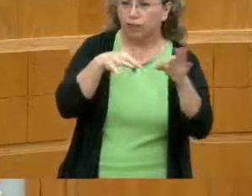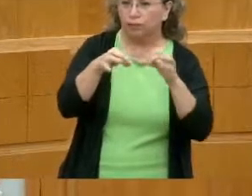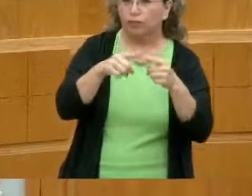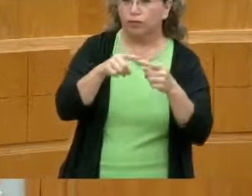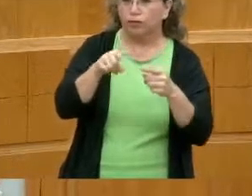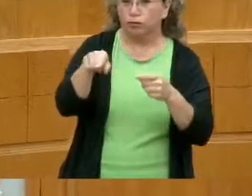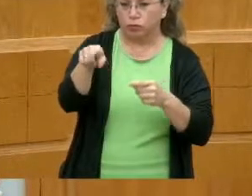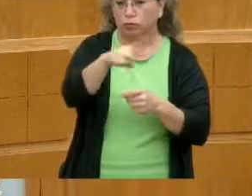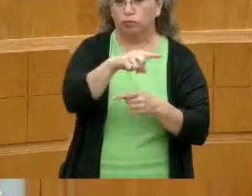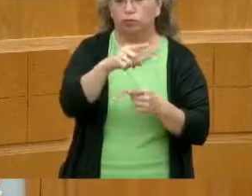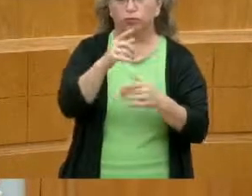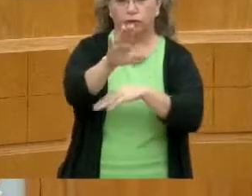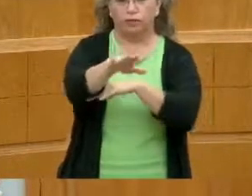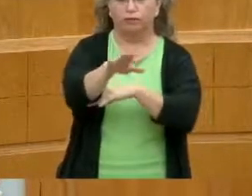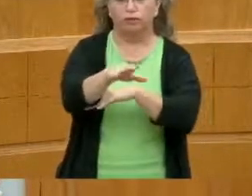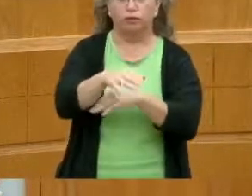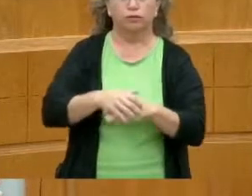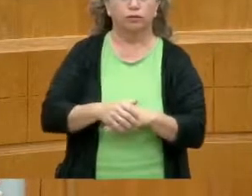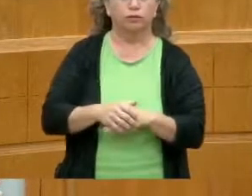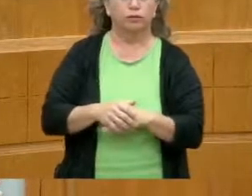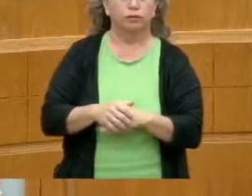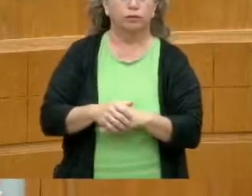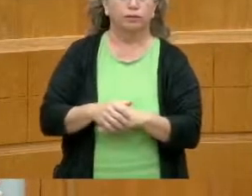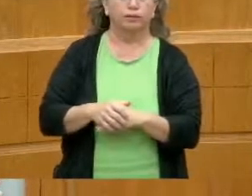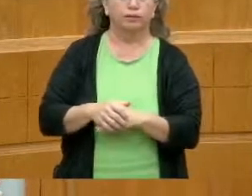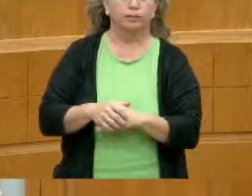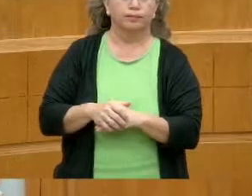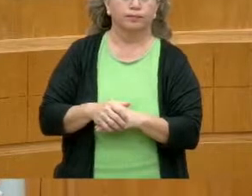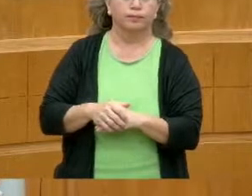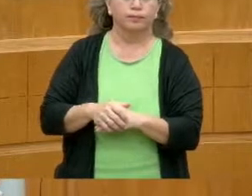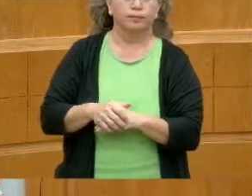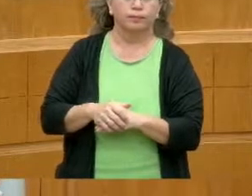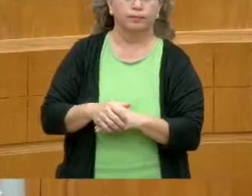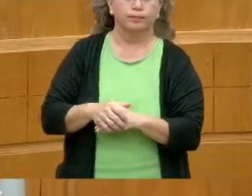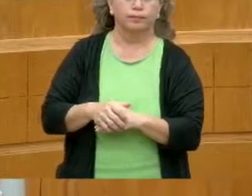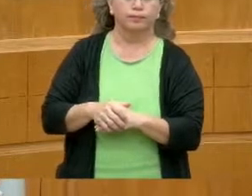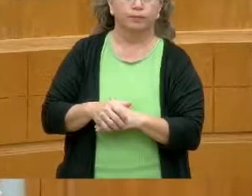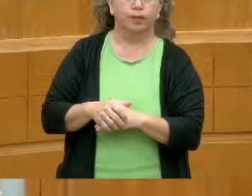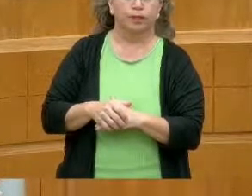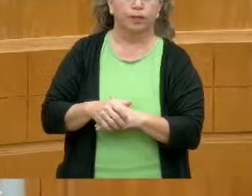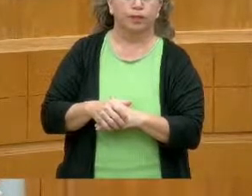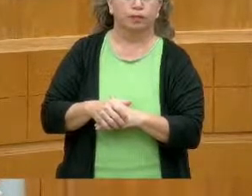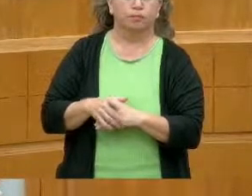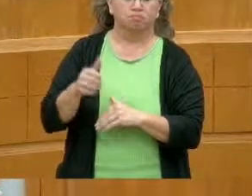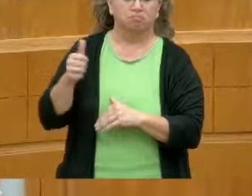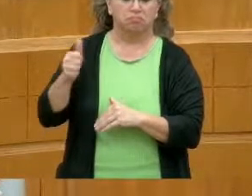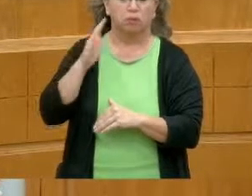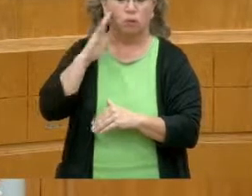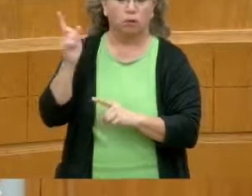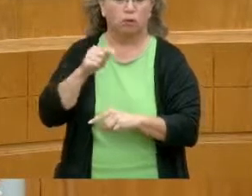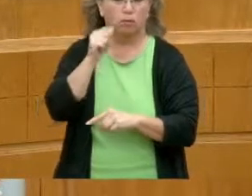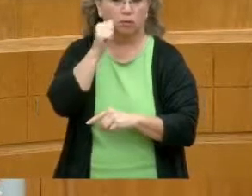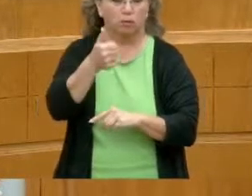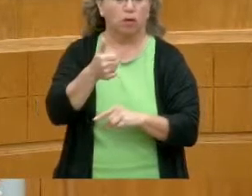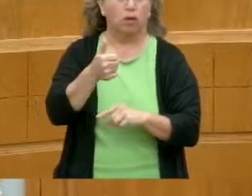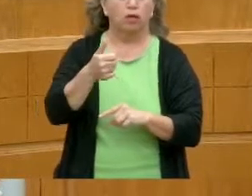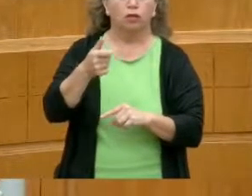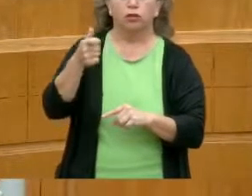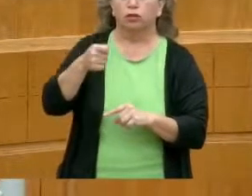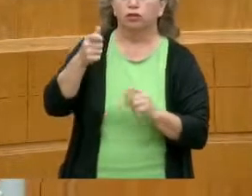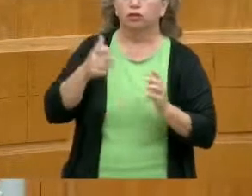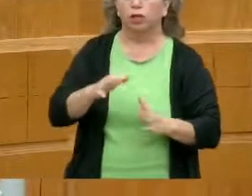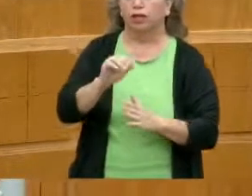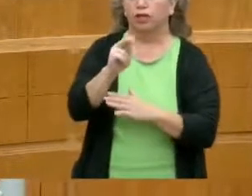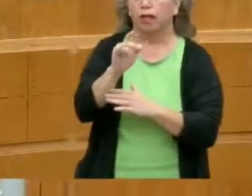this afternoon. But she'll be here as well tomorrow to talk to the community. So she will be,